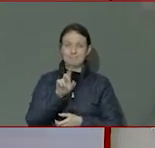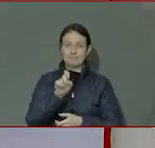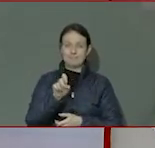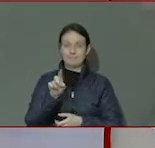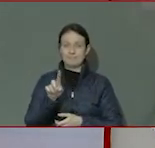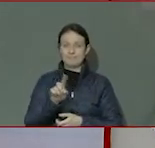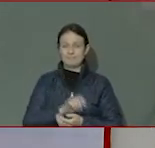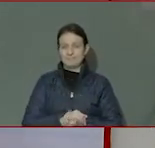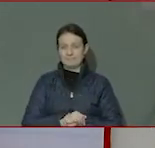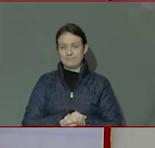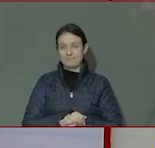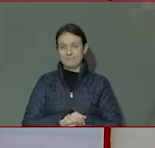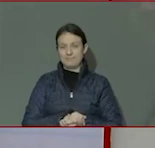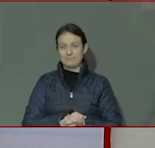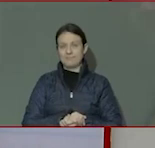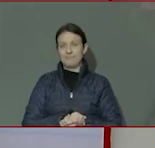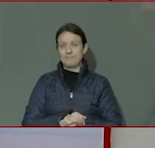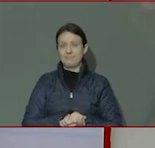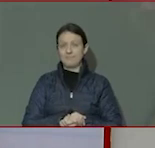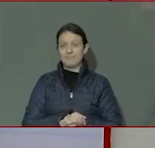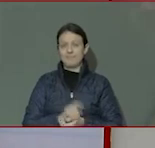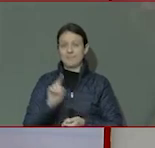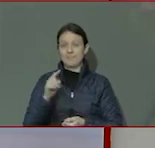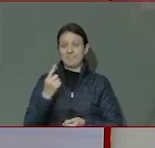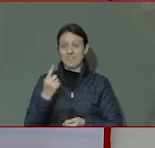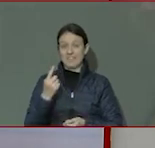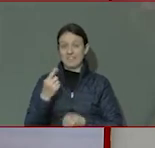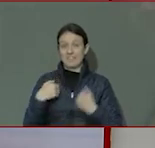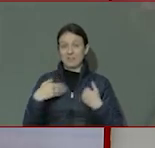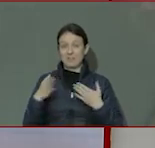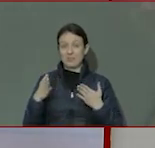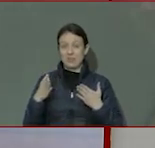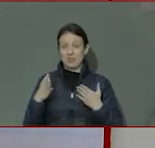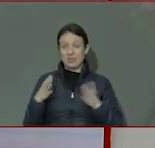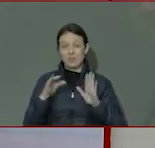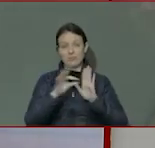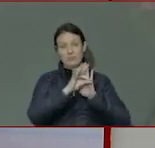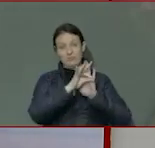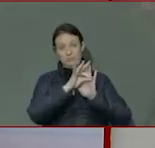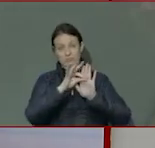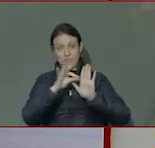7.2.1. So I'm going to first write down the original formula.